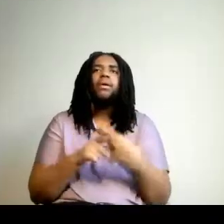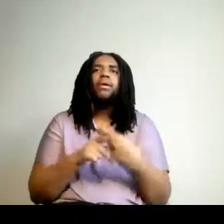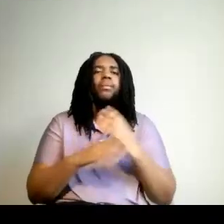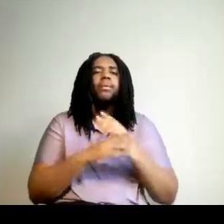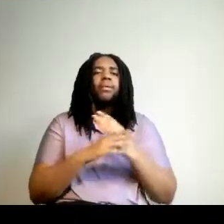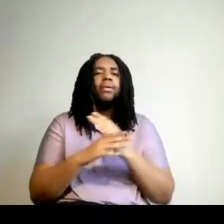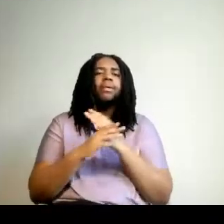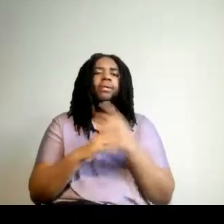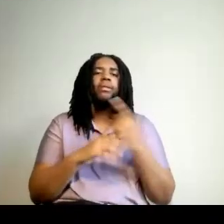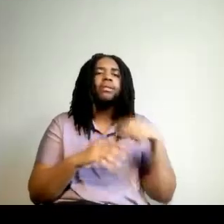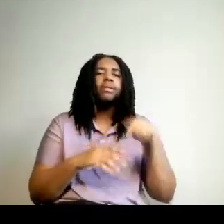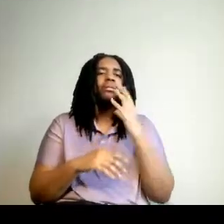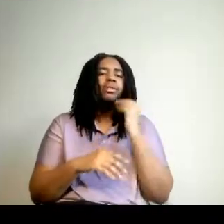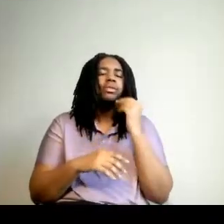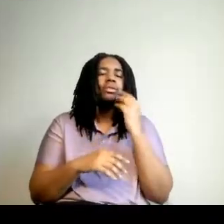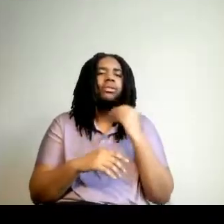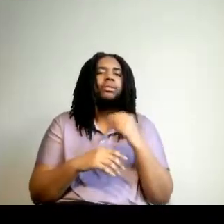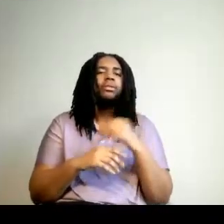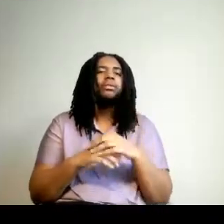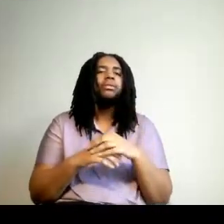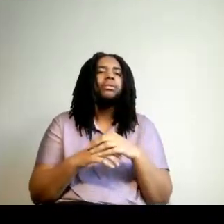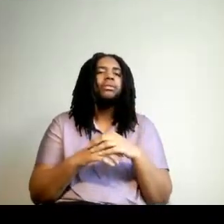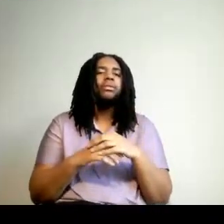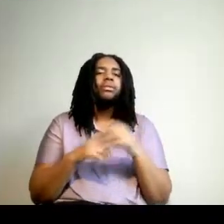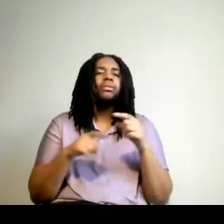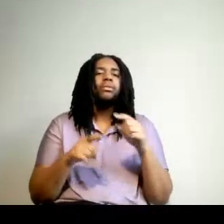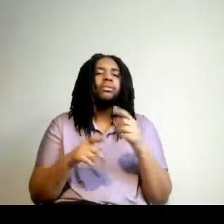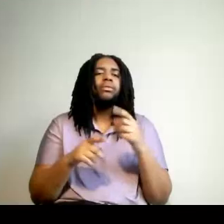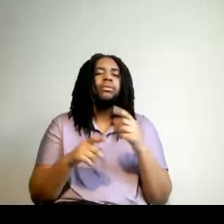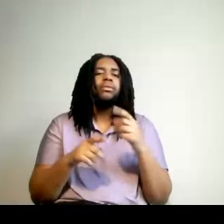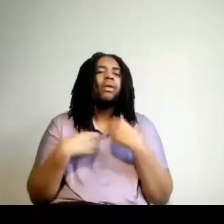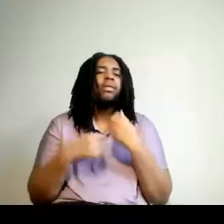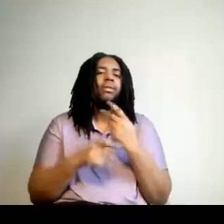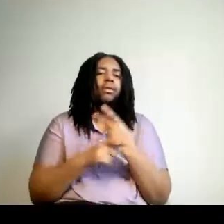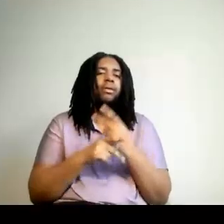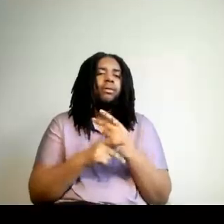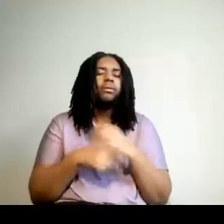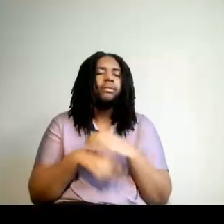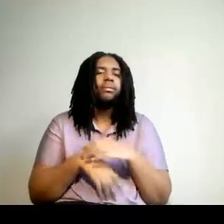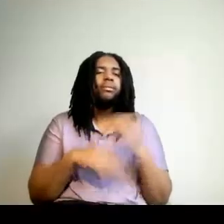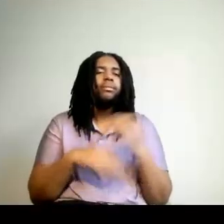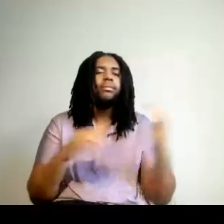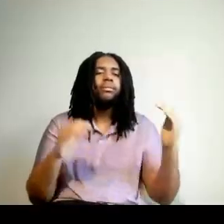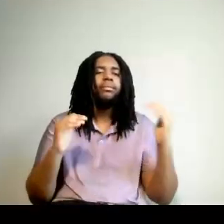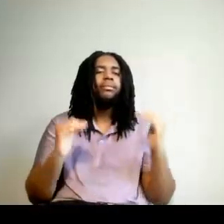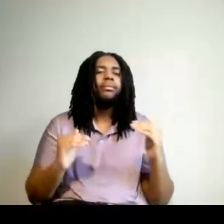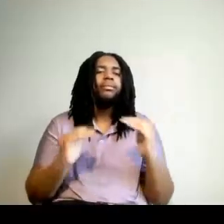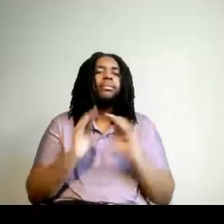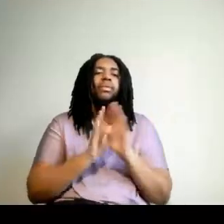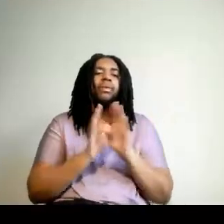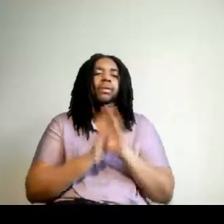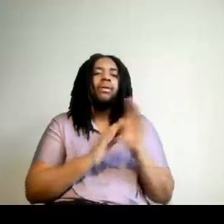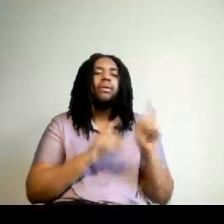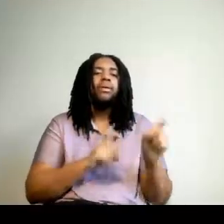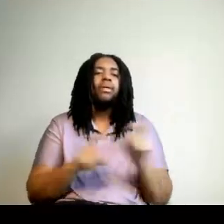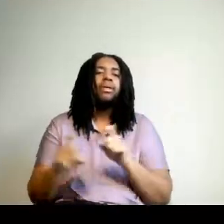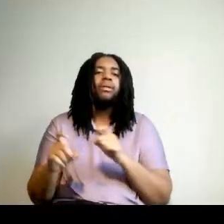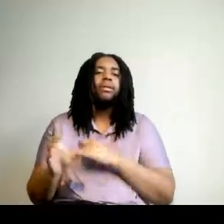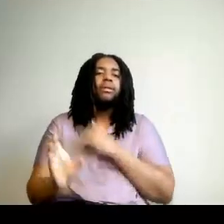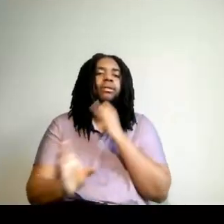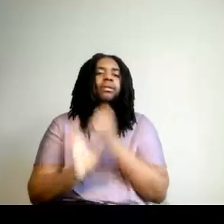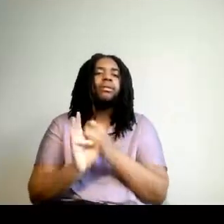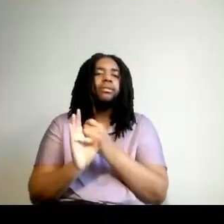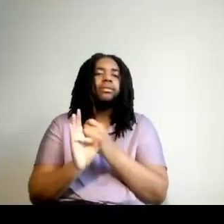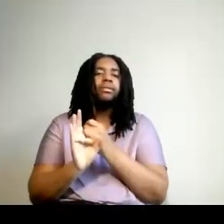trying to receive healthcare. And then the third part would be to develop and test